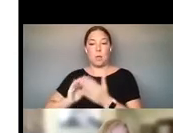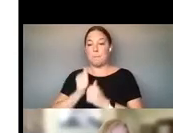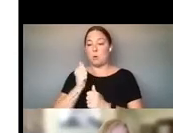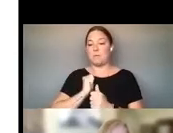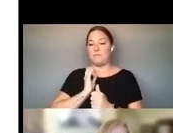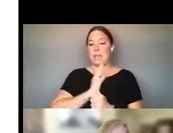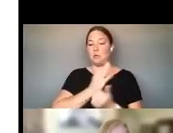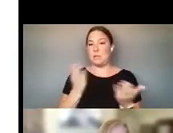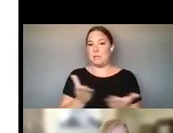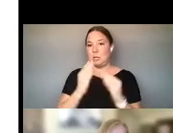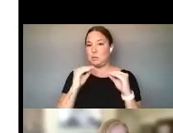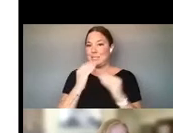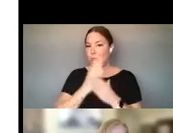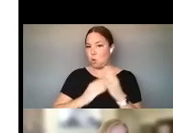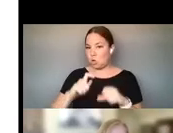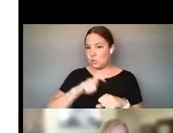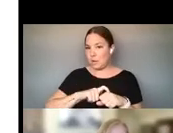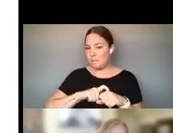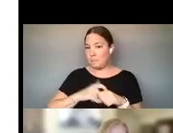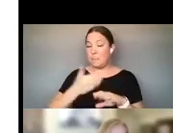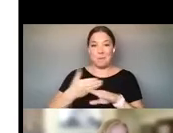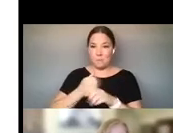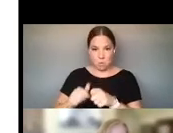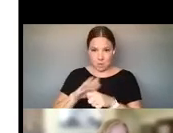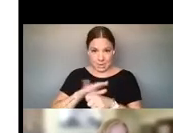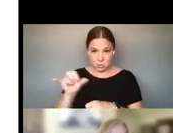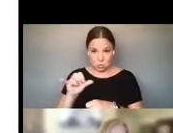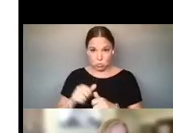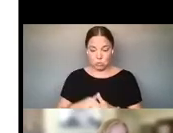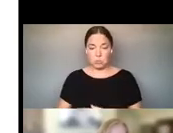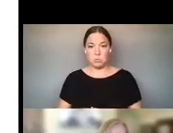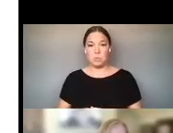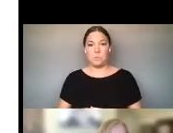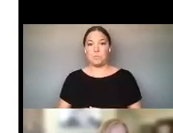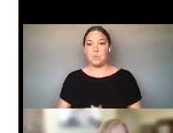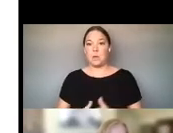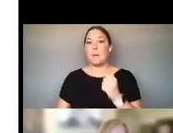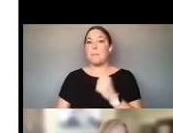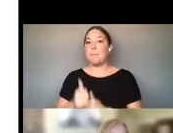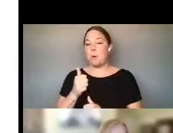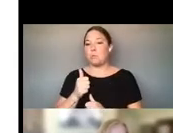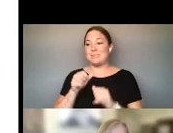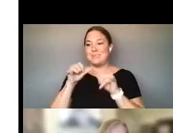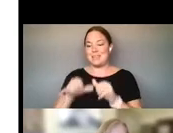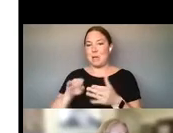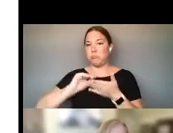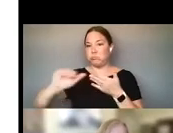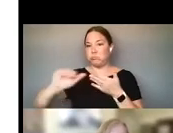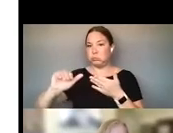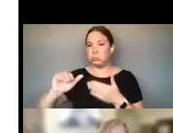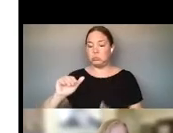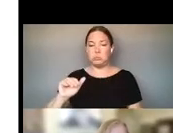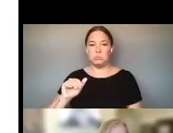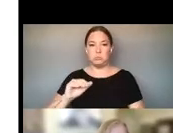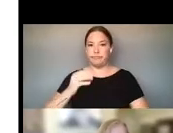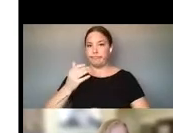teach part time, even before the pandemic, and most remain furloughed. If faculty